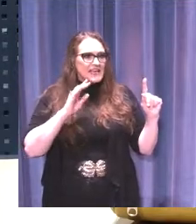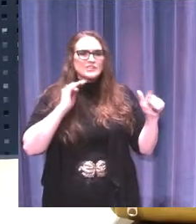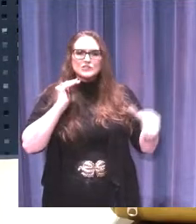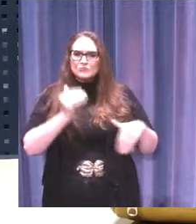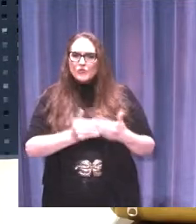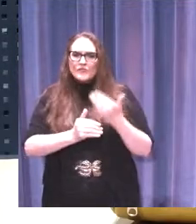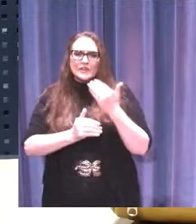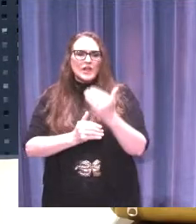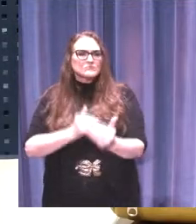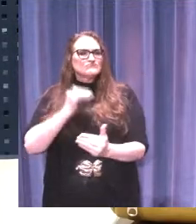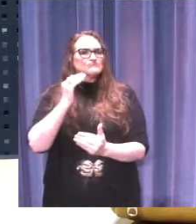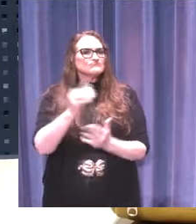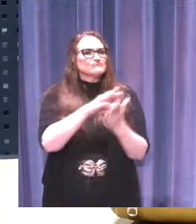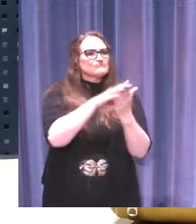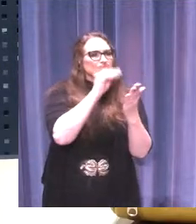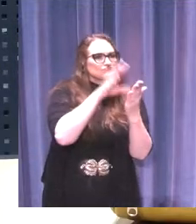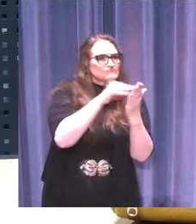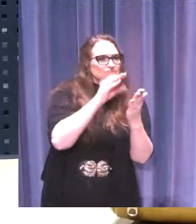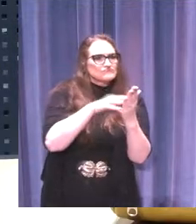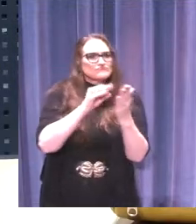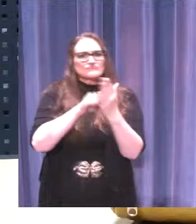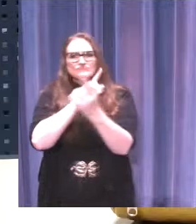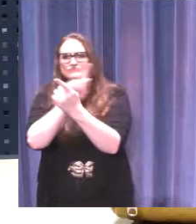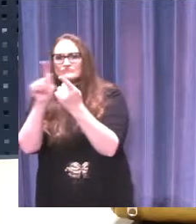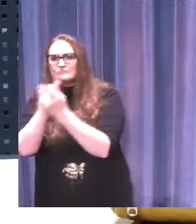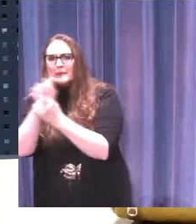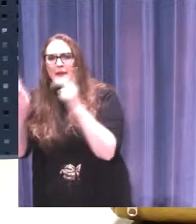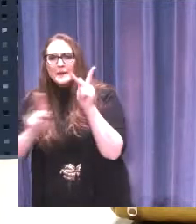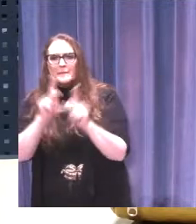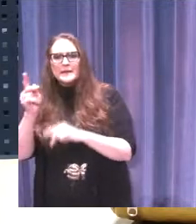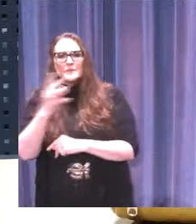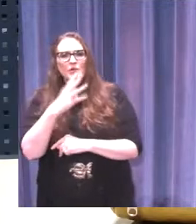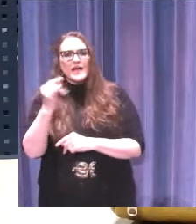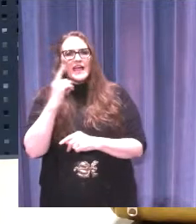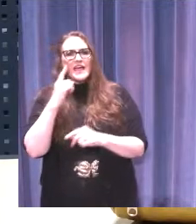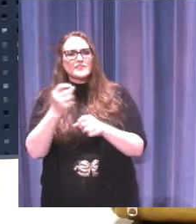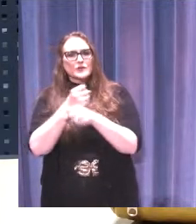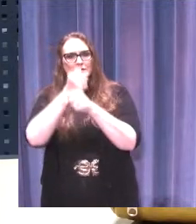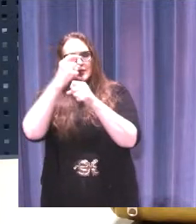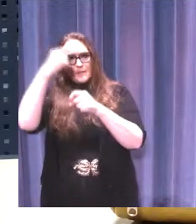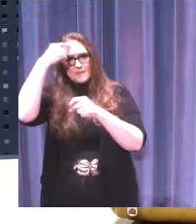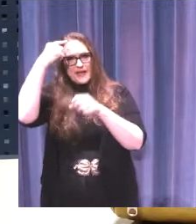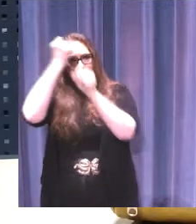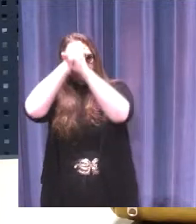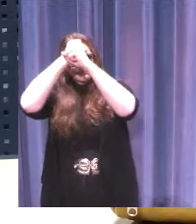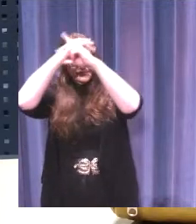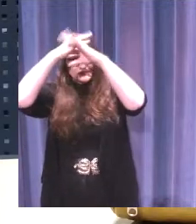they're learning, they're meeting people, and they're expanding their mind.